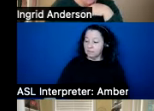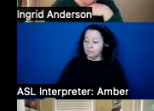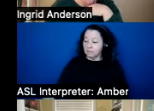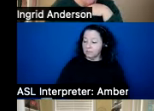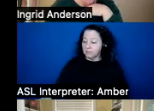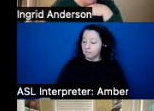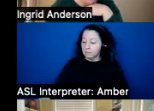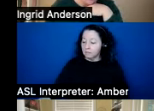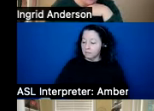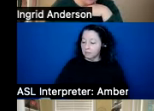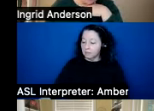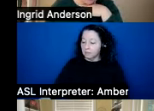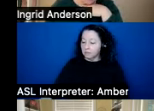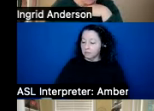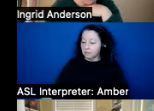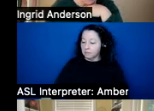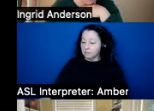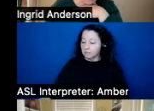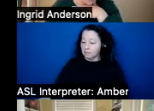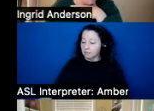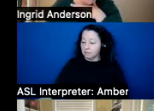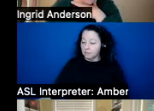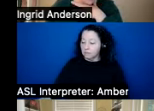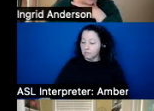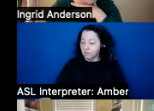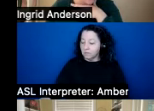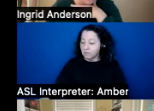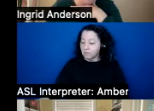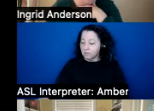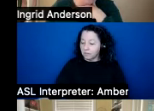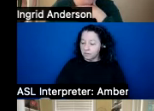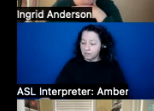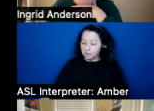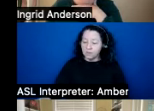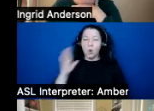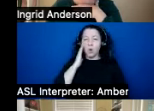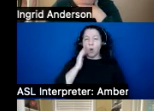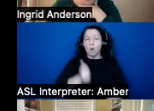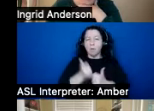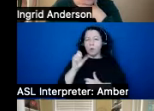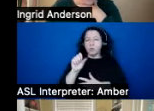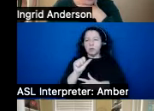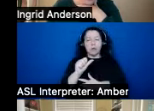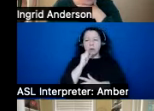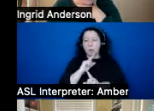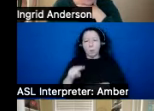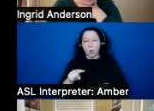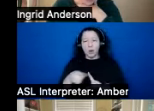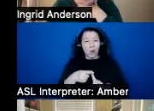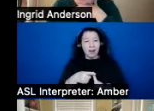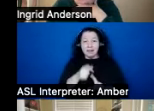So we know that most sexual assaults do go unreported, and when they go unreported, perpetrators are not held